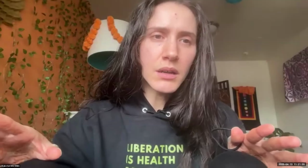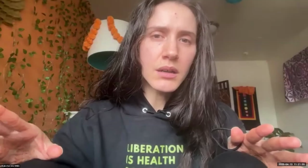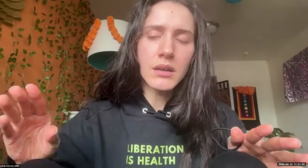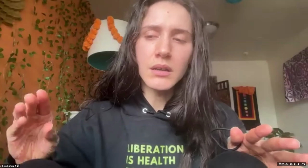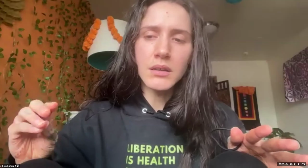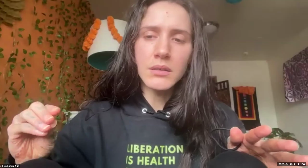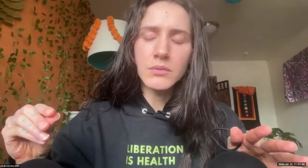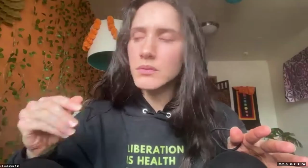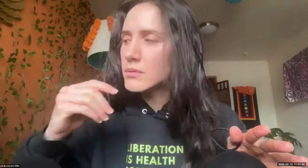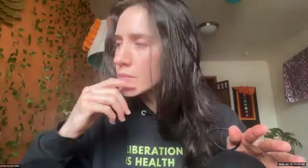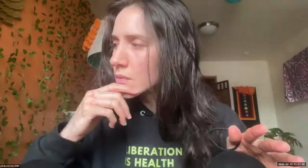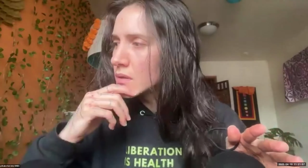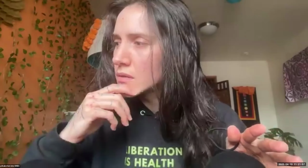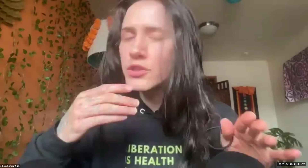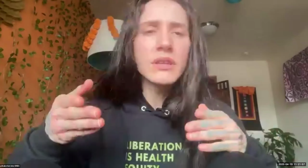thing,